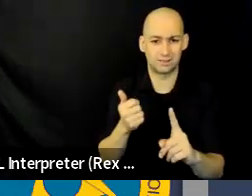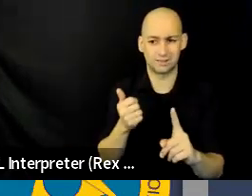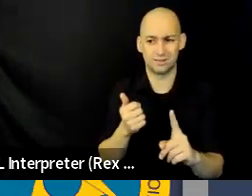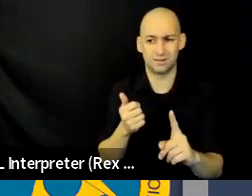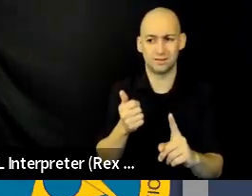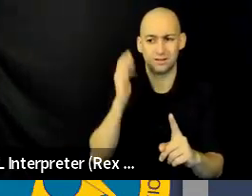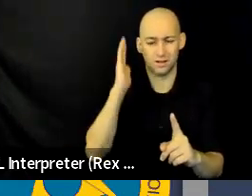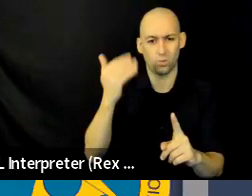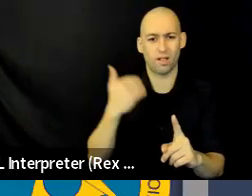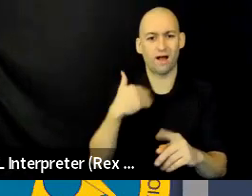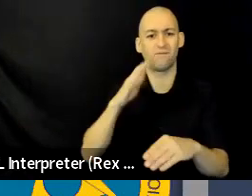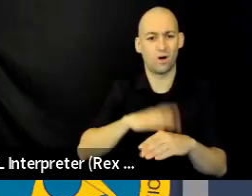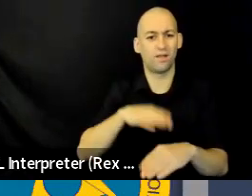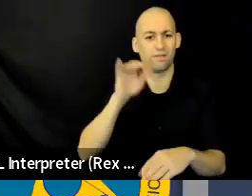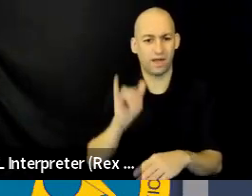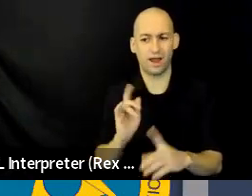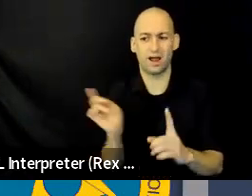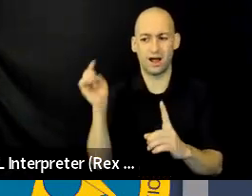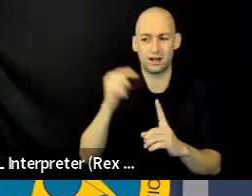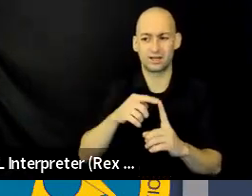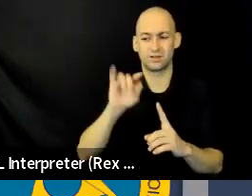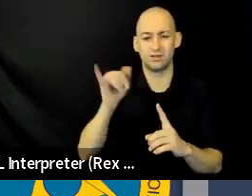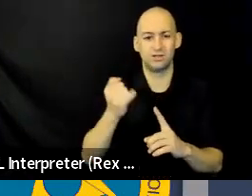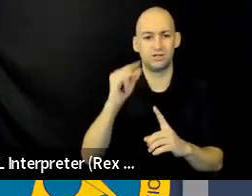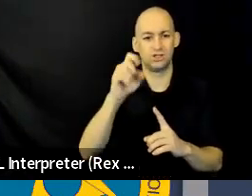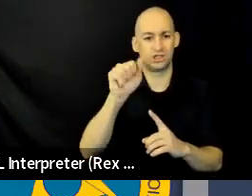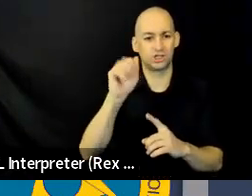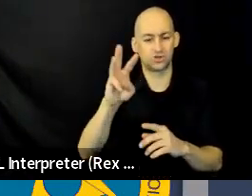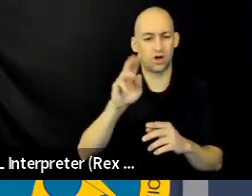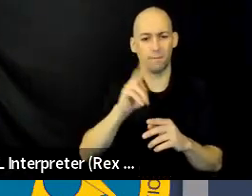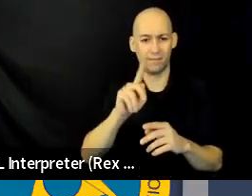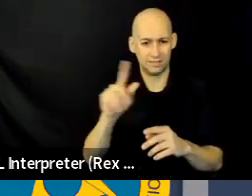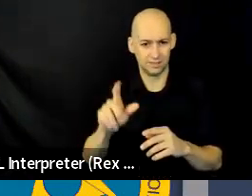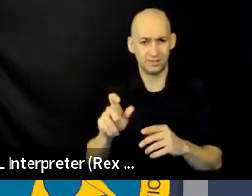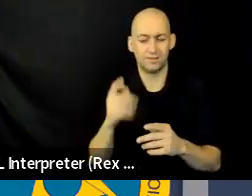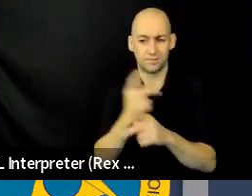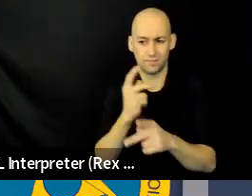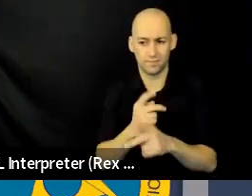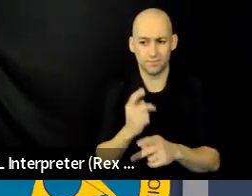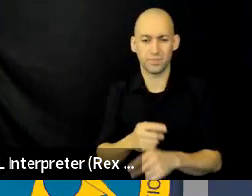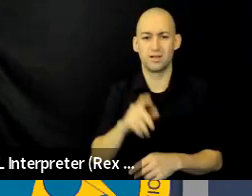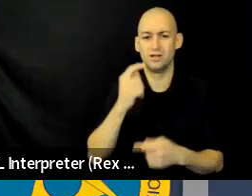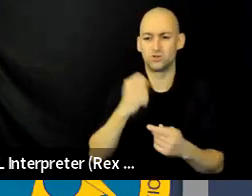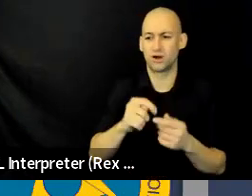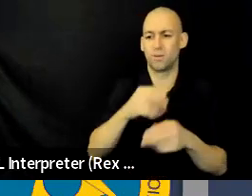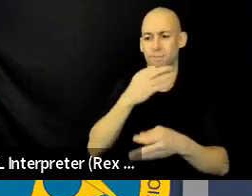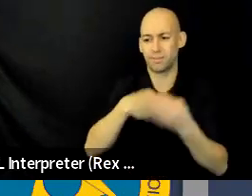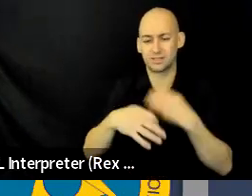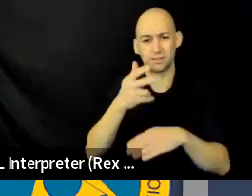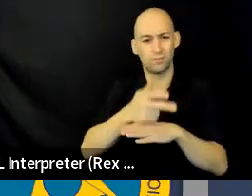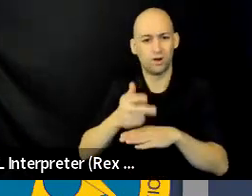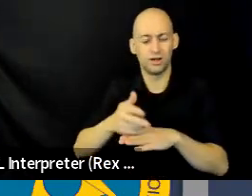on that until you get the jigsaw puzzle pieces figured out. That's right. Try to replace those parking or figure out